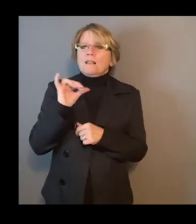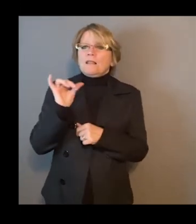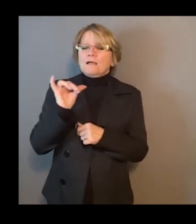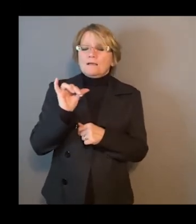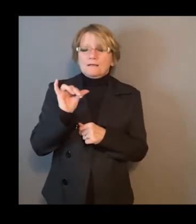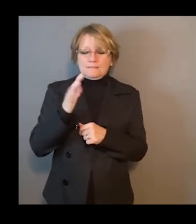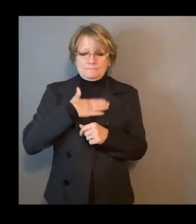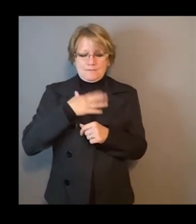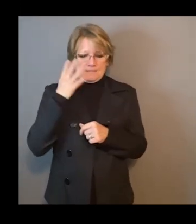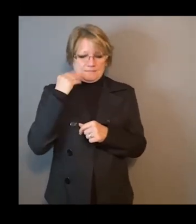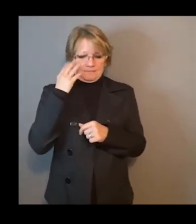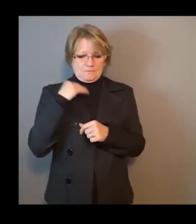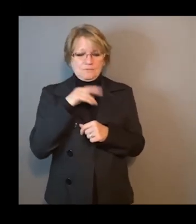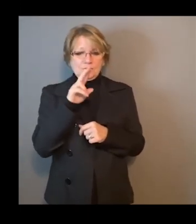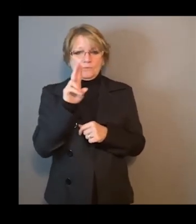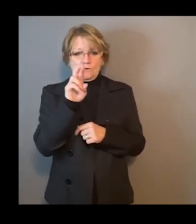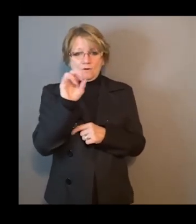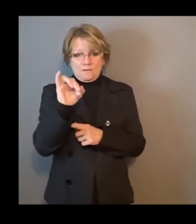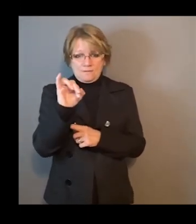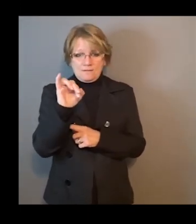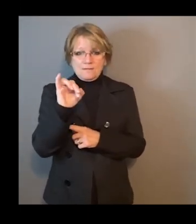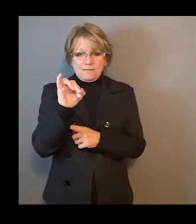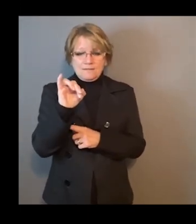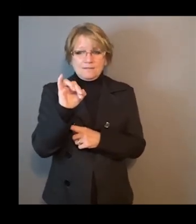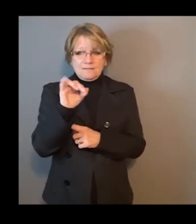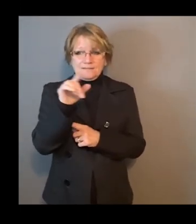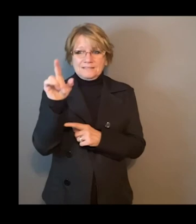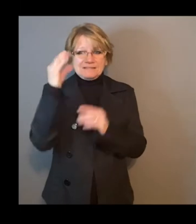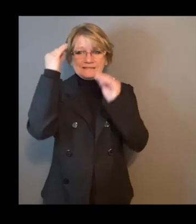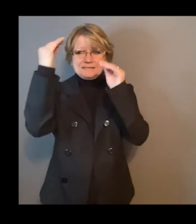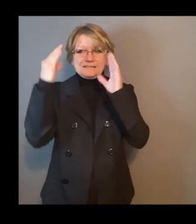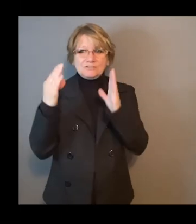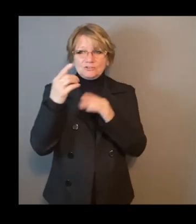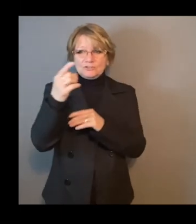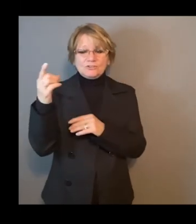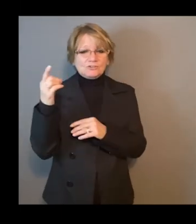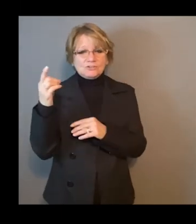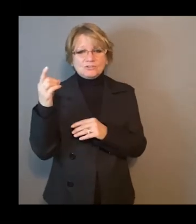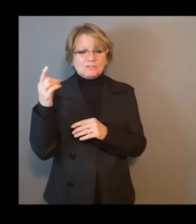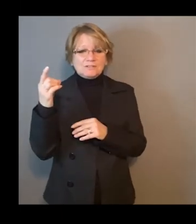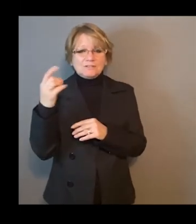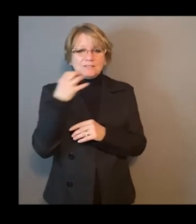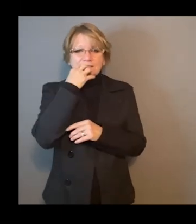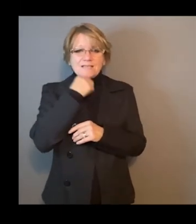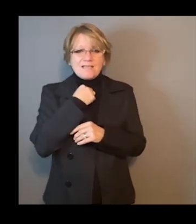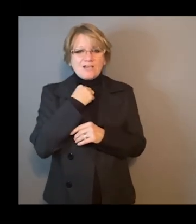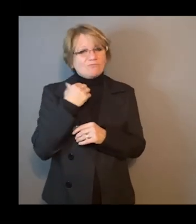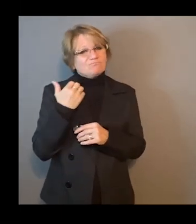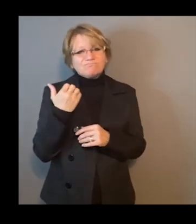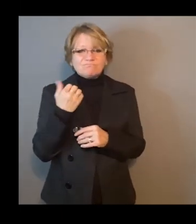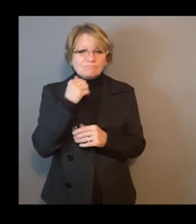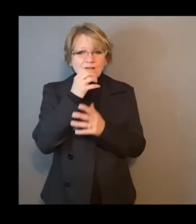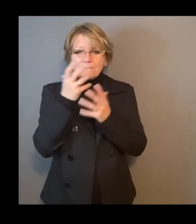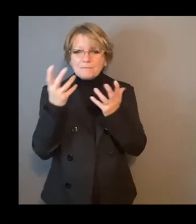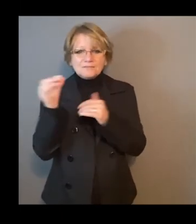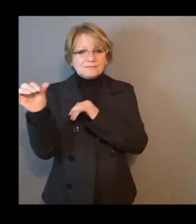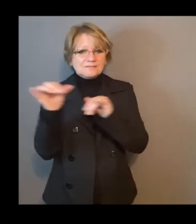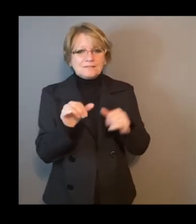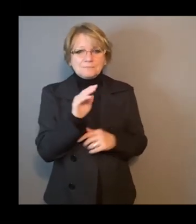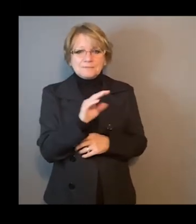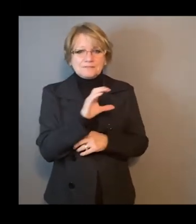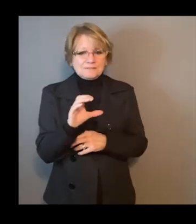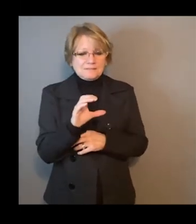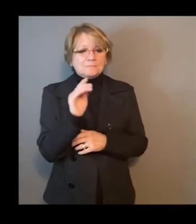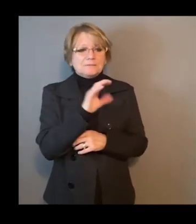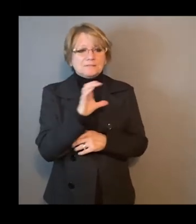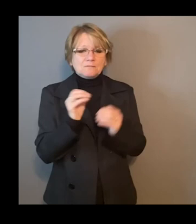felt like with my experience at URI, the teachers wasn't as caring, and they didn't really care as much as like